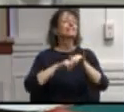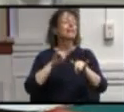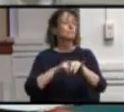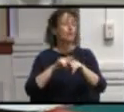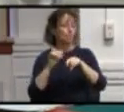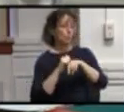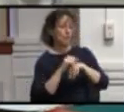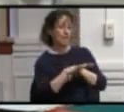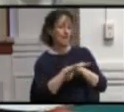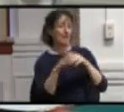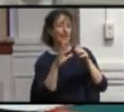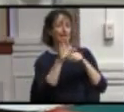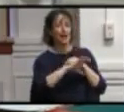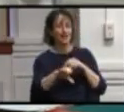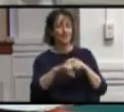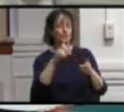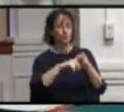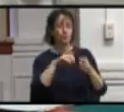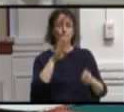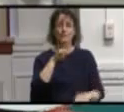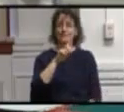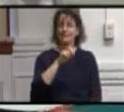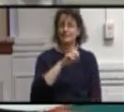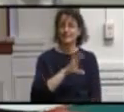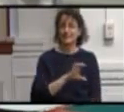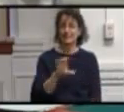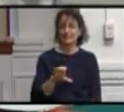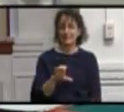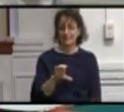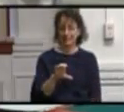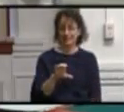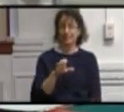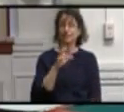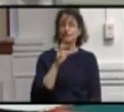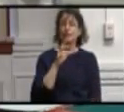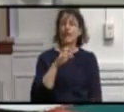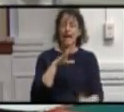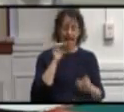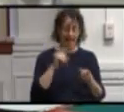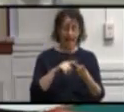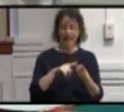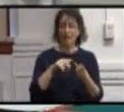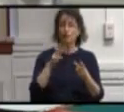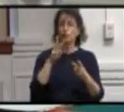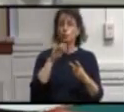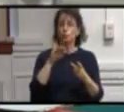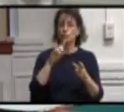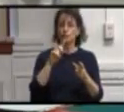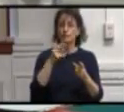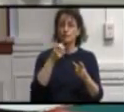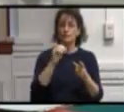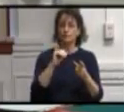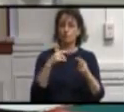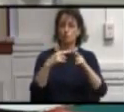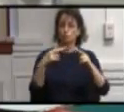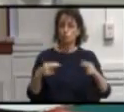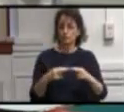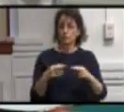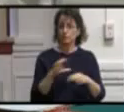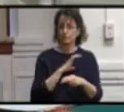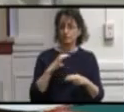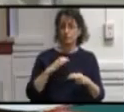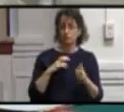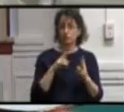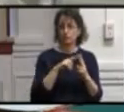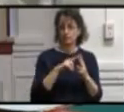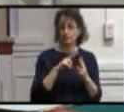the Brattleboro Development Credit Corporation, as well as Wyndham Regional Commission, and what they're going to be asked to do is